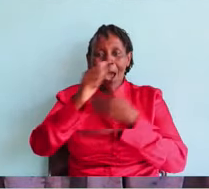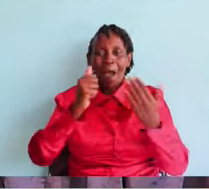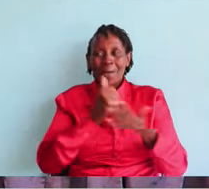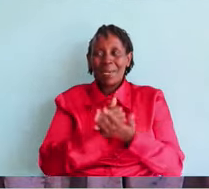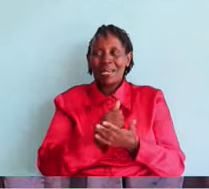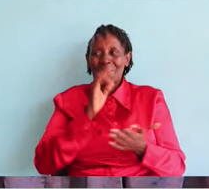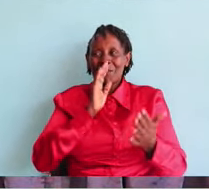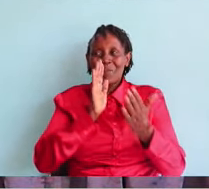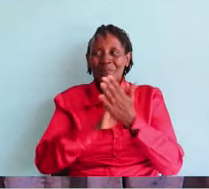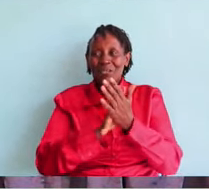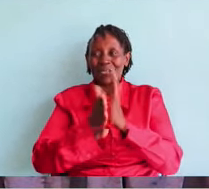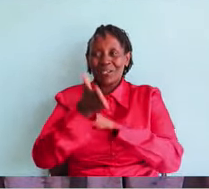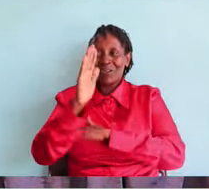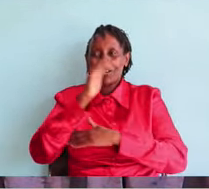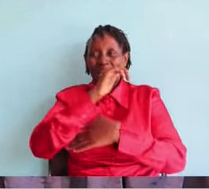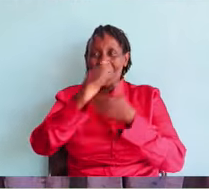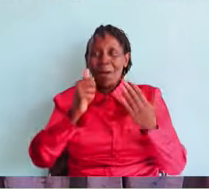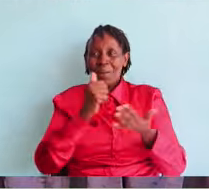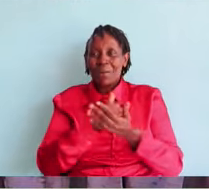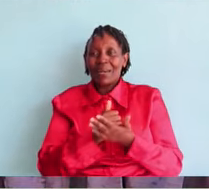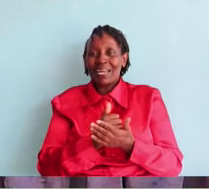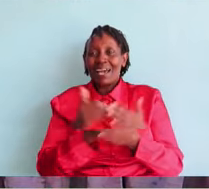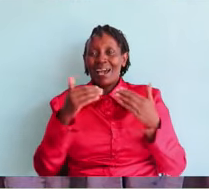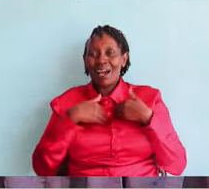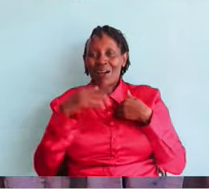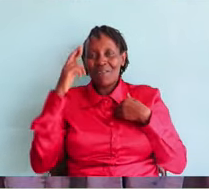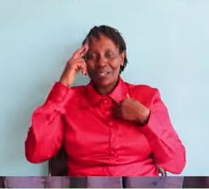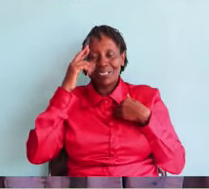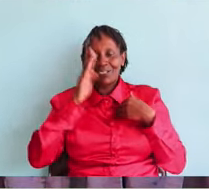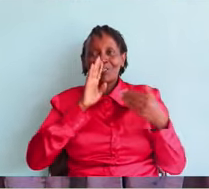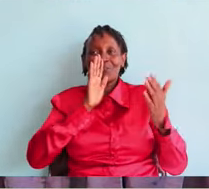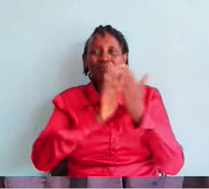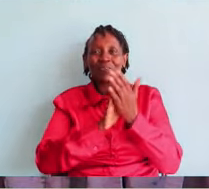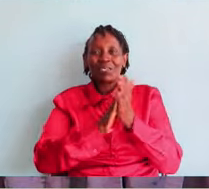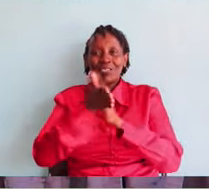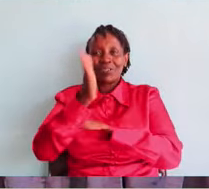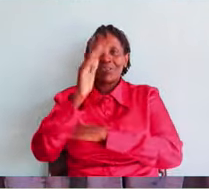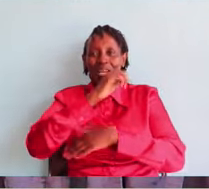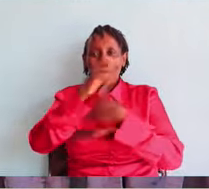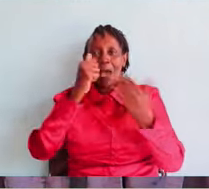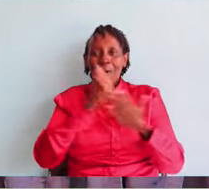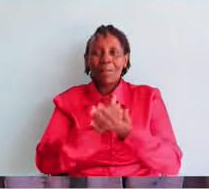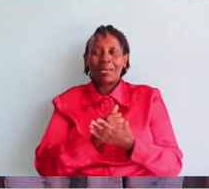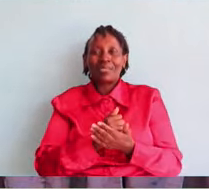Lord. Amen. Do you have a reason to praise God? Yes. Amen. God bless you, Pastor.